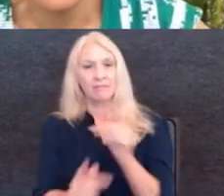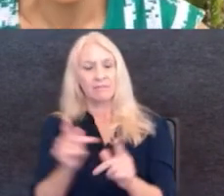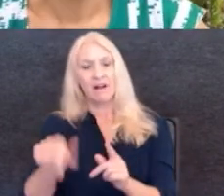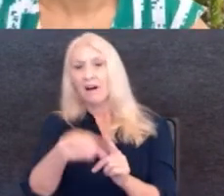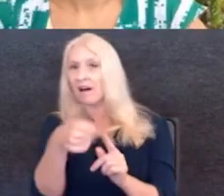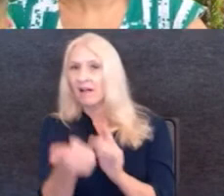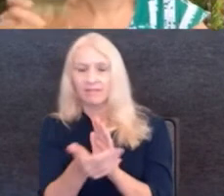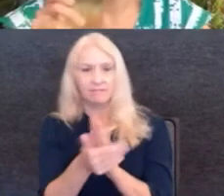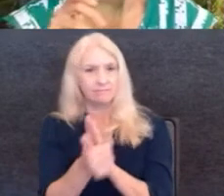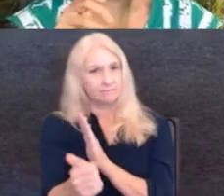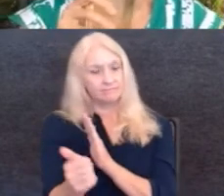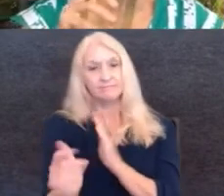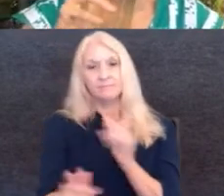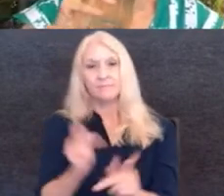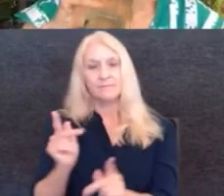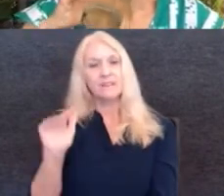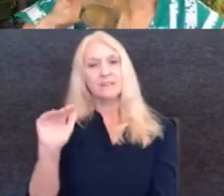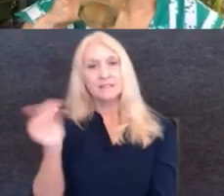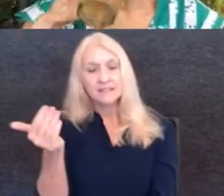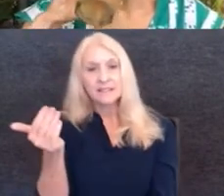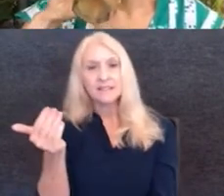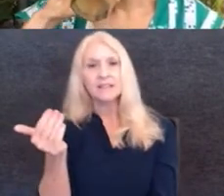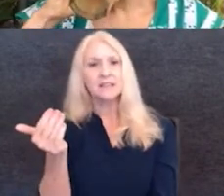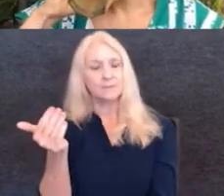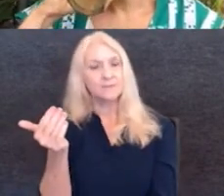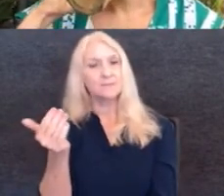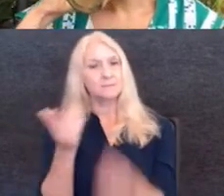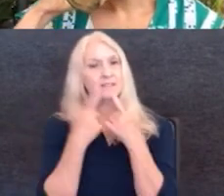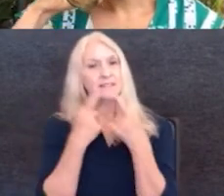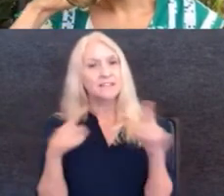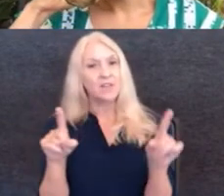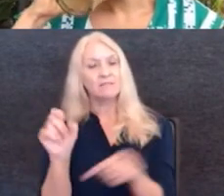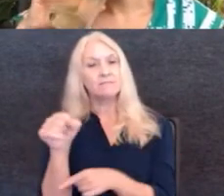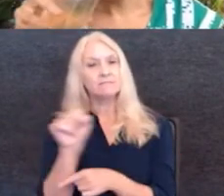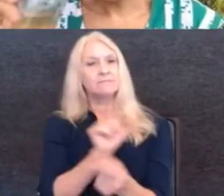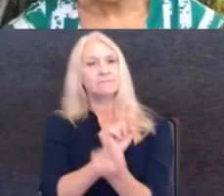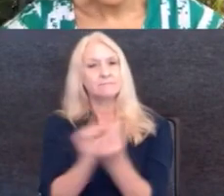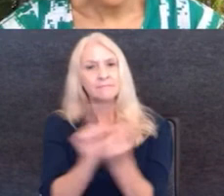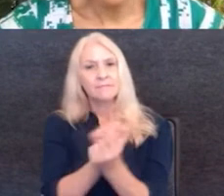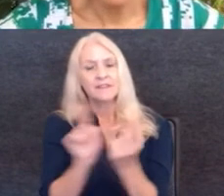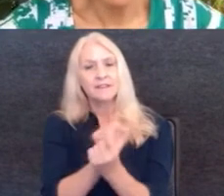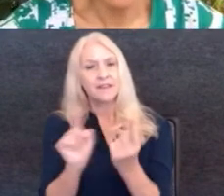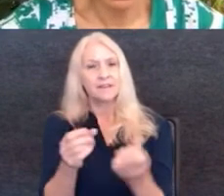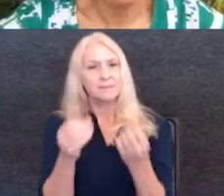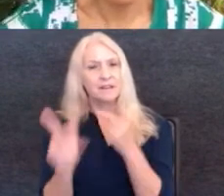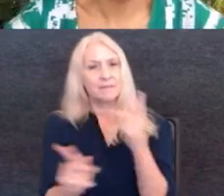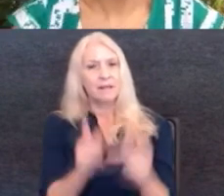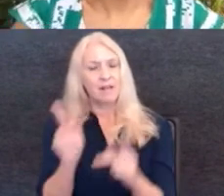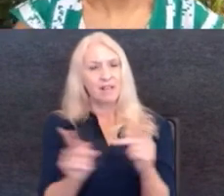talents, because you seem to have be successful. You know, I've met so many of you, like different firms working